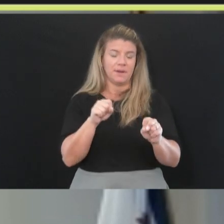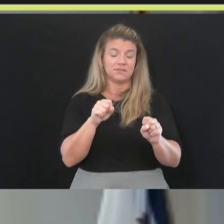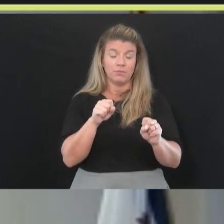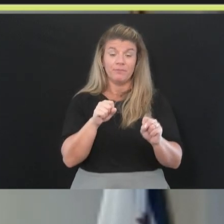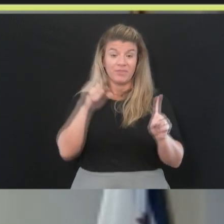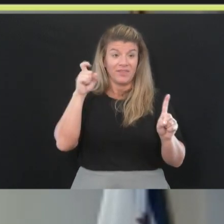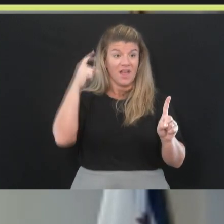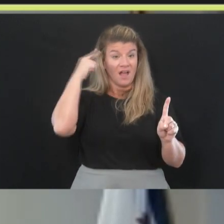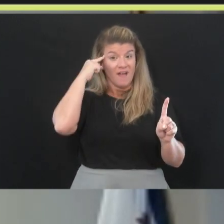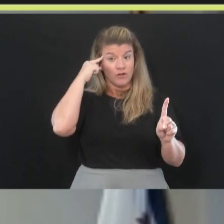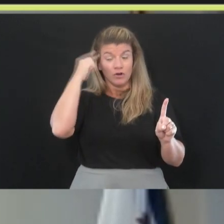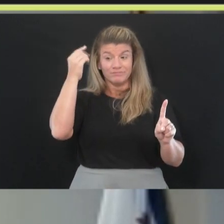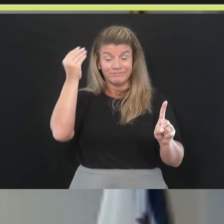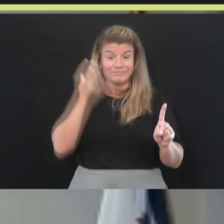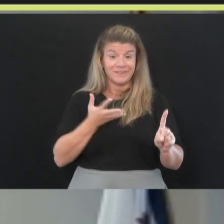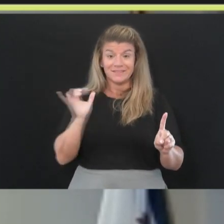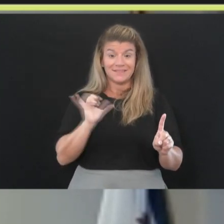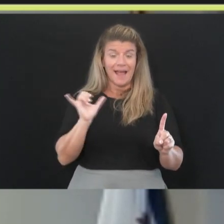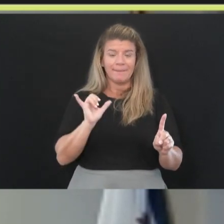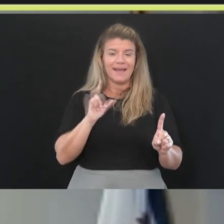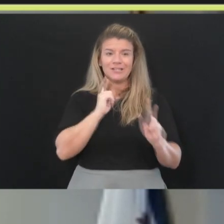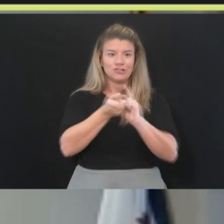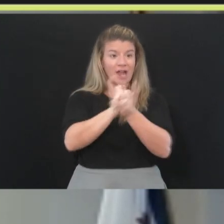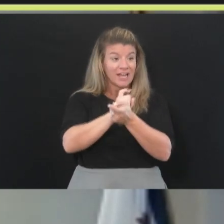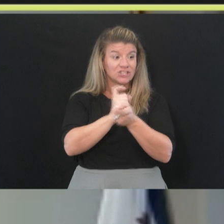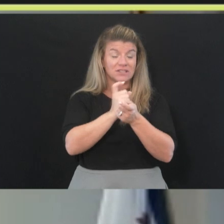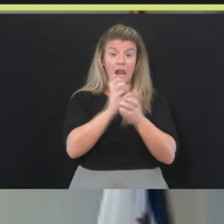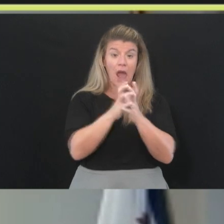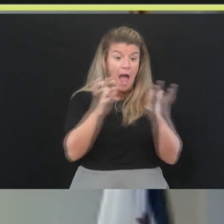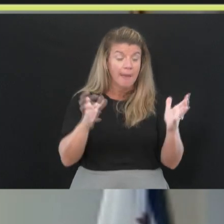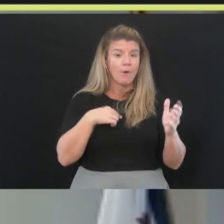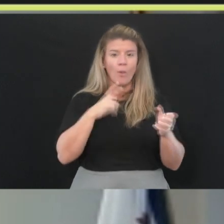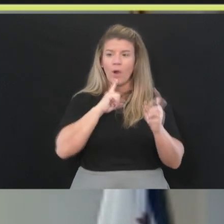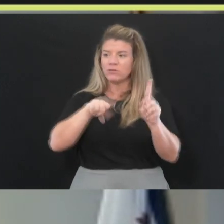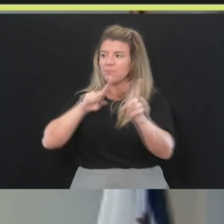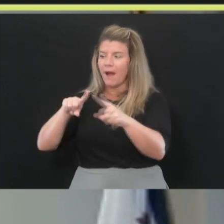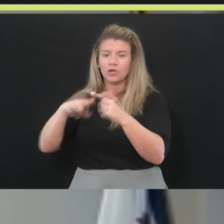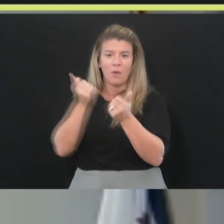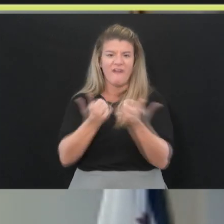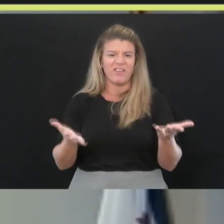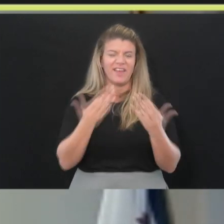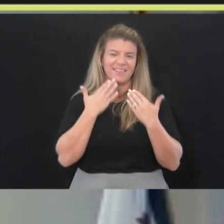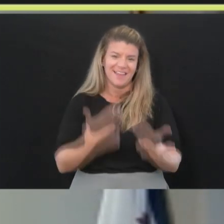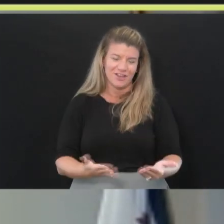said, it changes hourly, but we're trying to respond very quickly to these. Thank you.